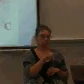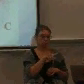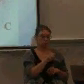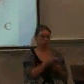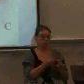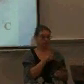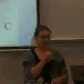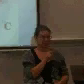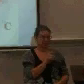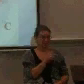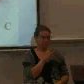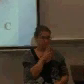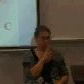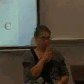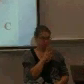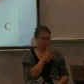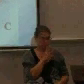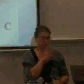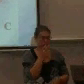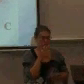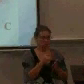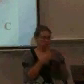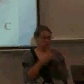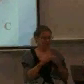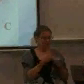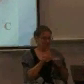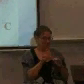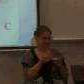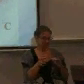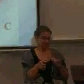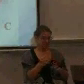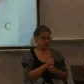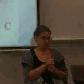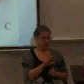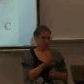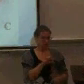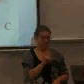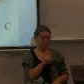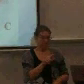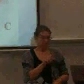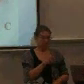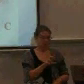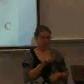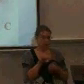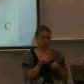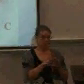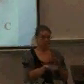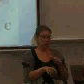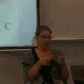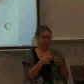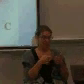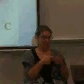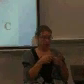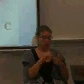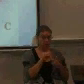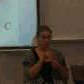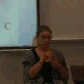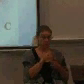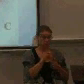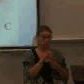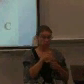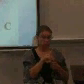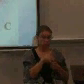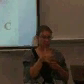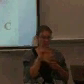water. And what they did is actually they took their filters and they put them under electron microscopy to look at the size of the